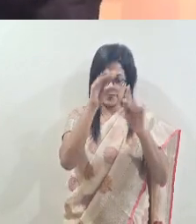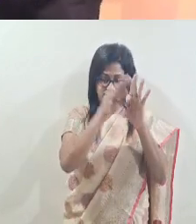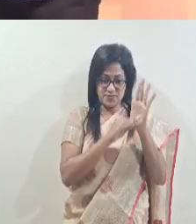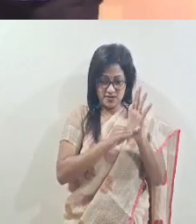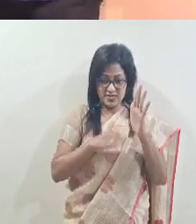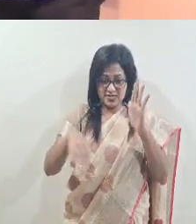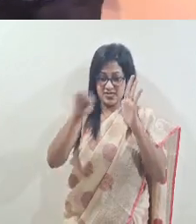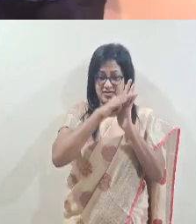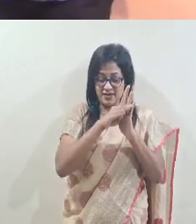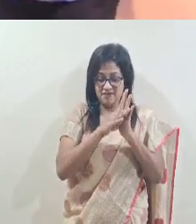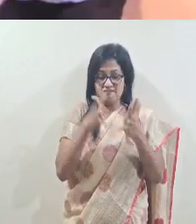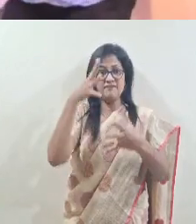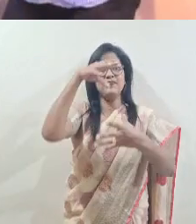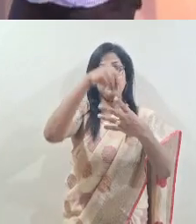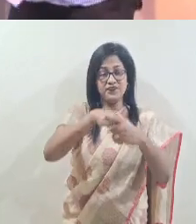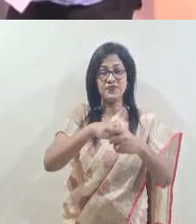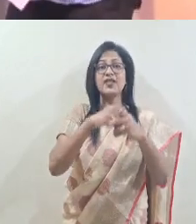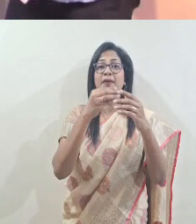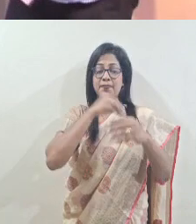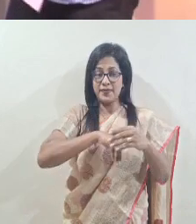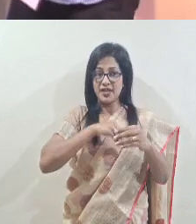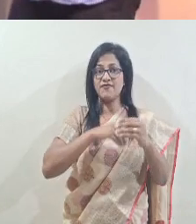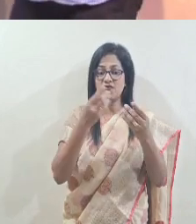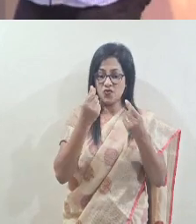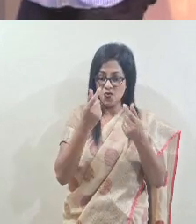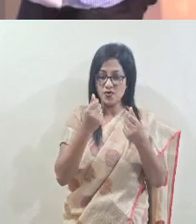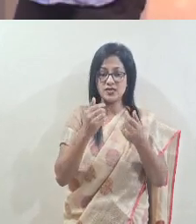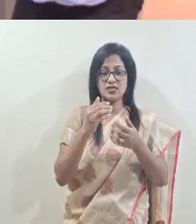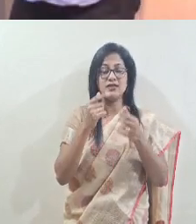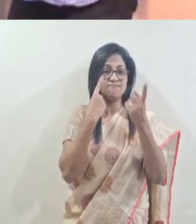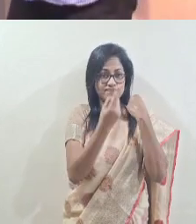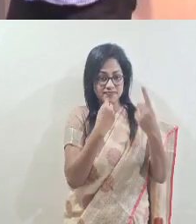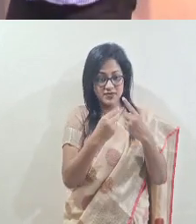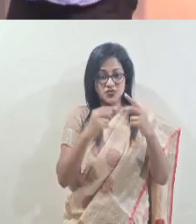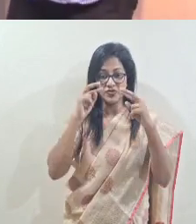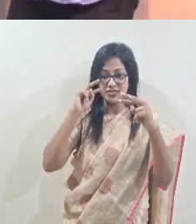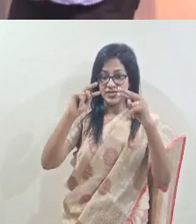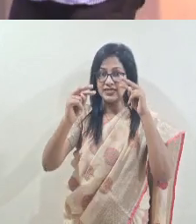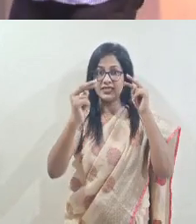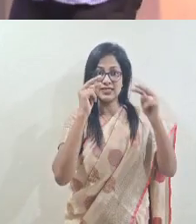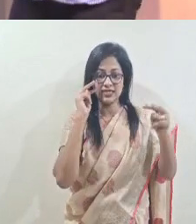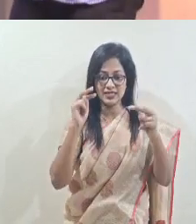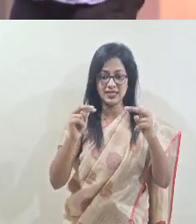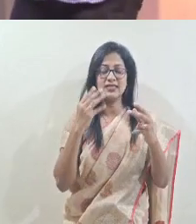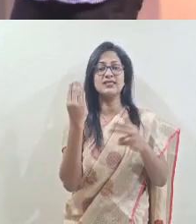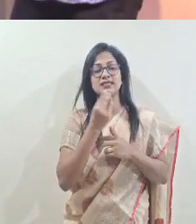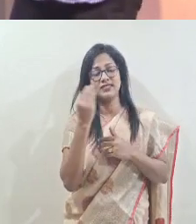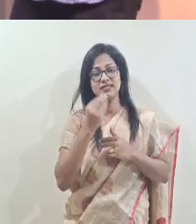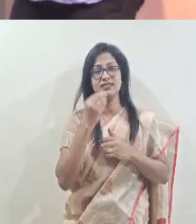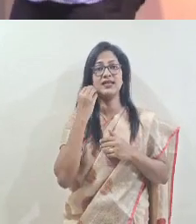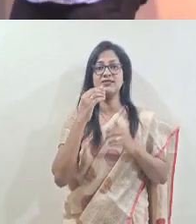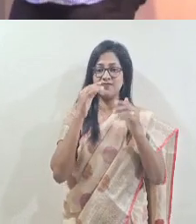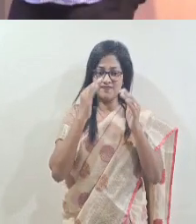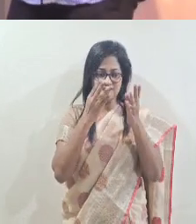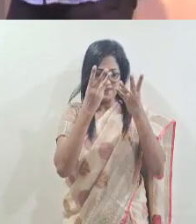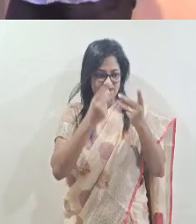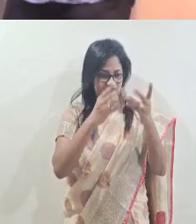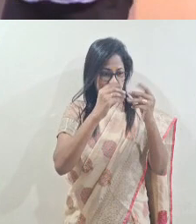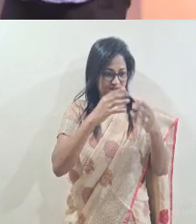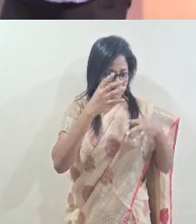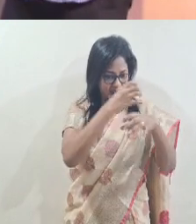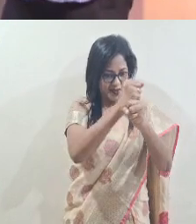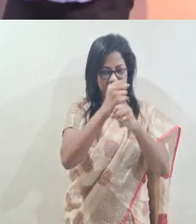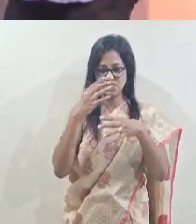to incorporate these indices into the benefit cost analysis, so that certain aspects, certain proportions of budgets can